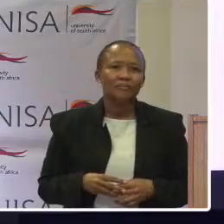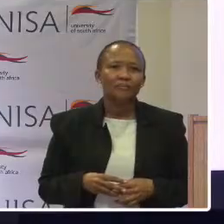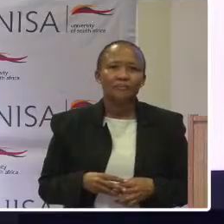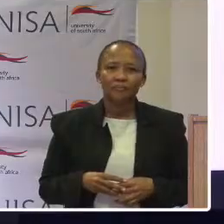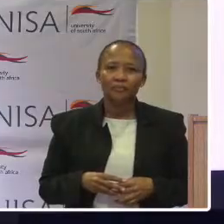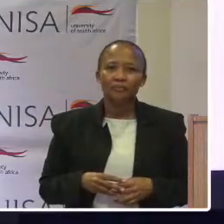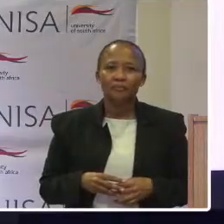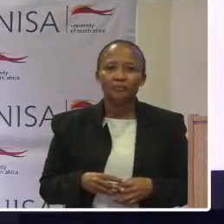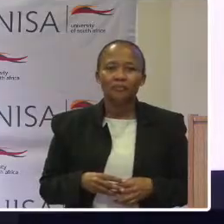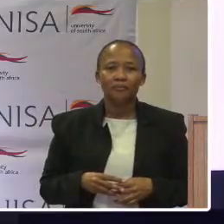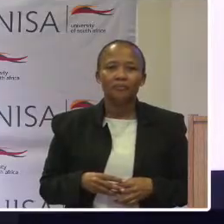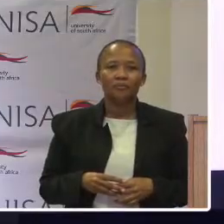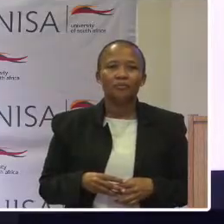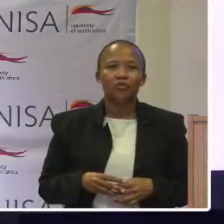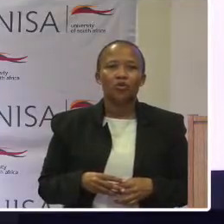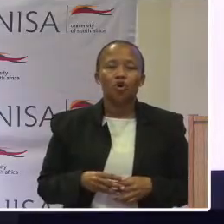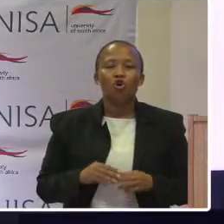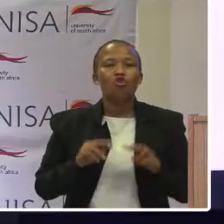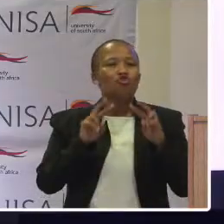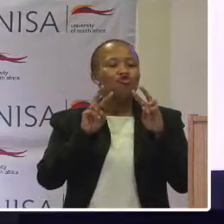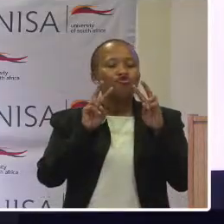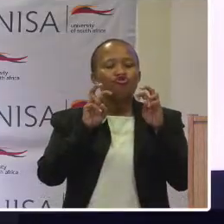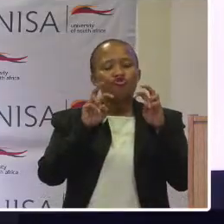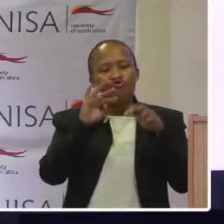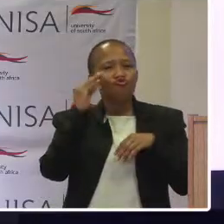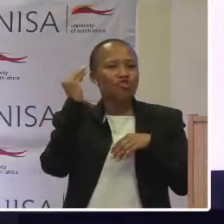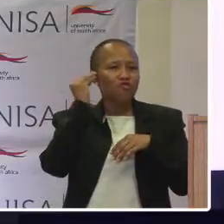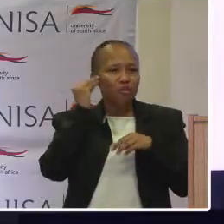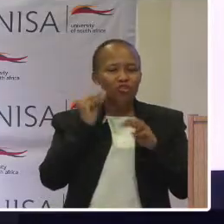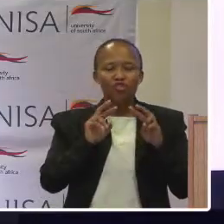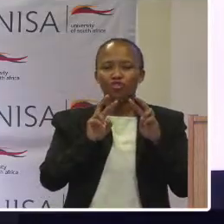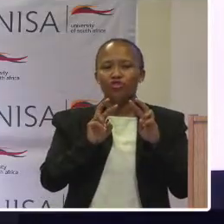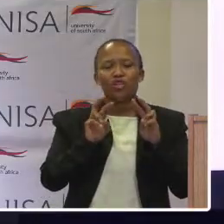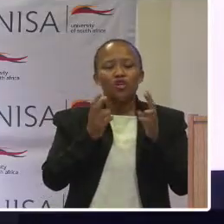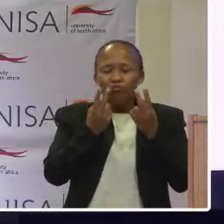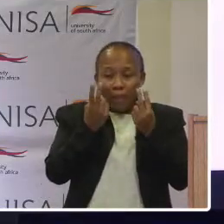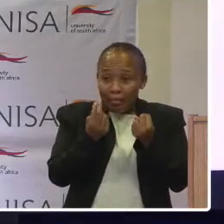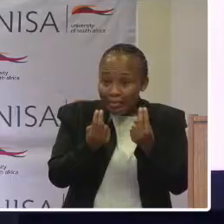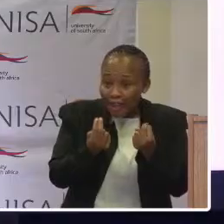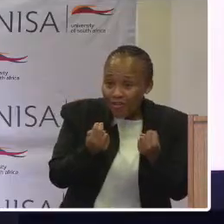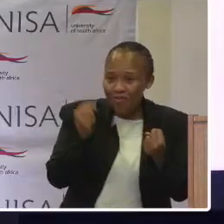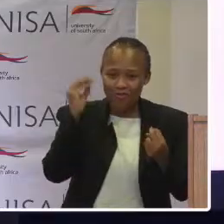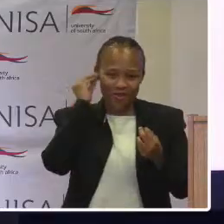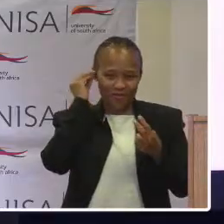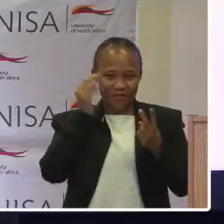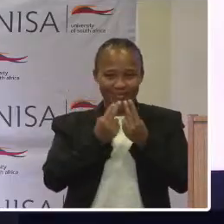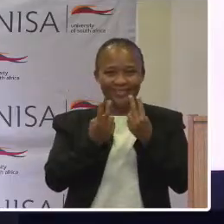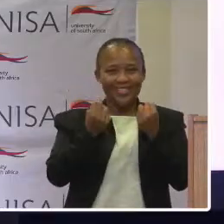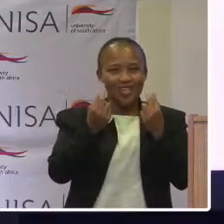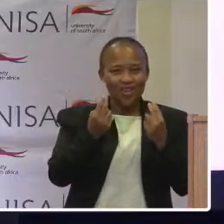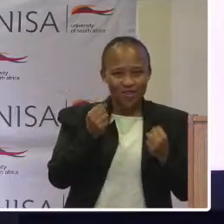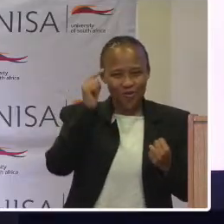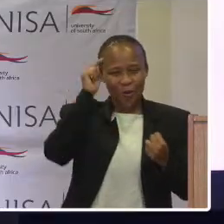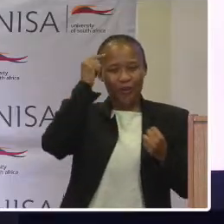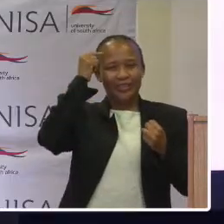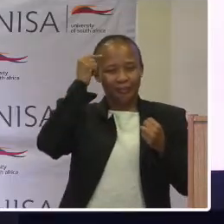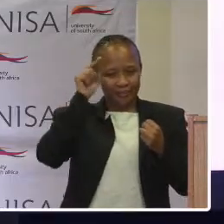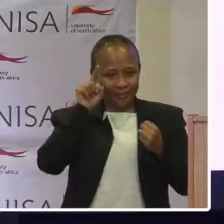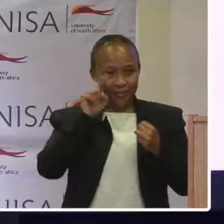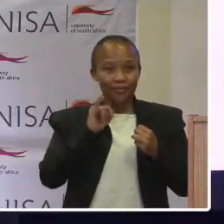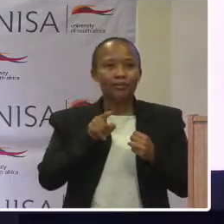New concept to you, new information to you, new problem to you. That question